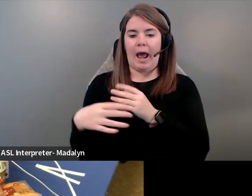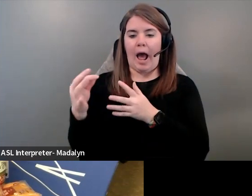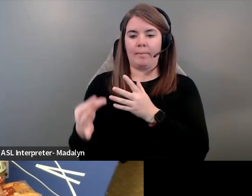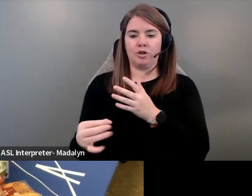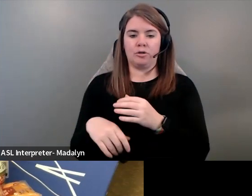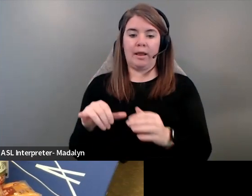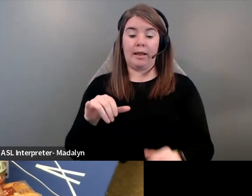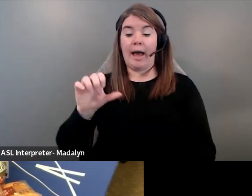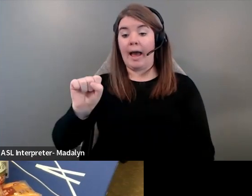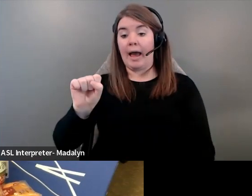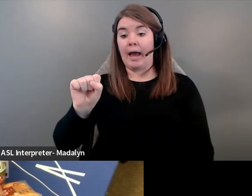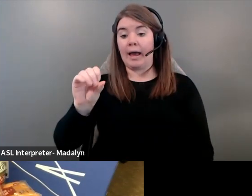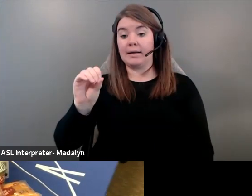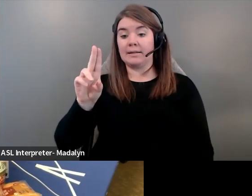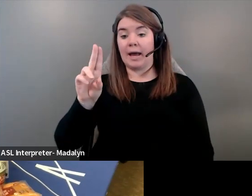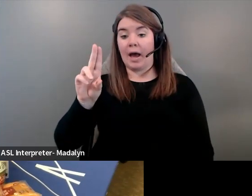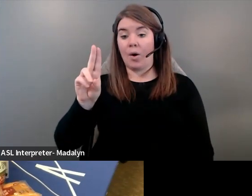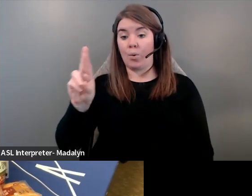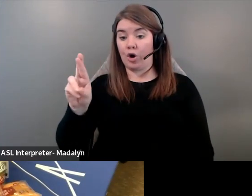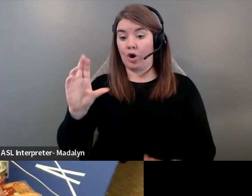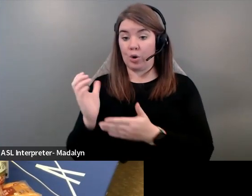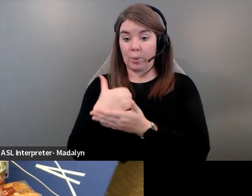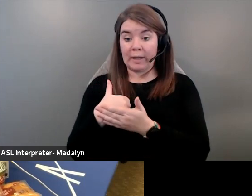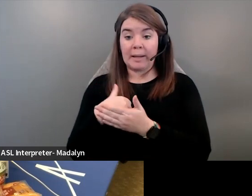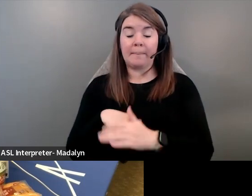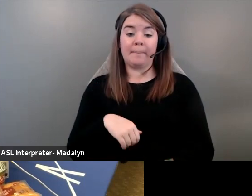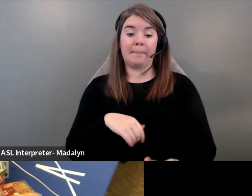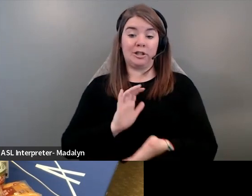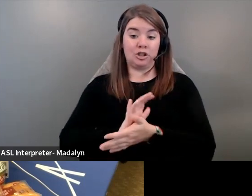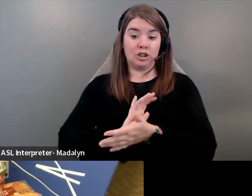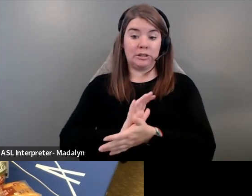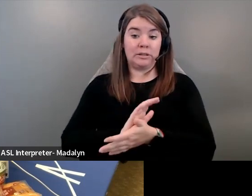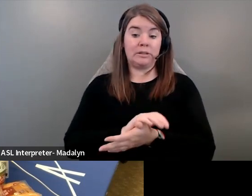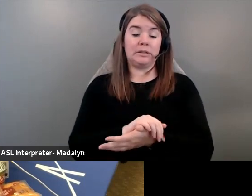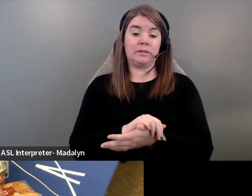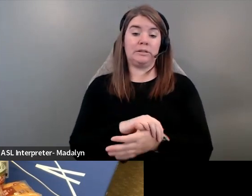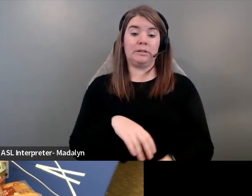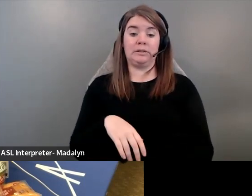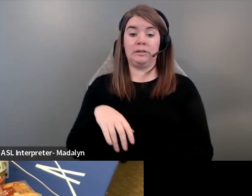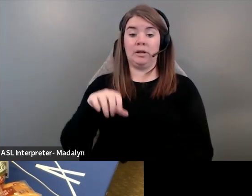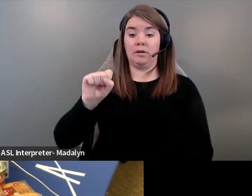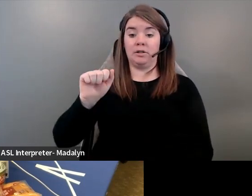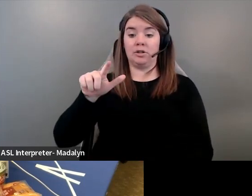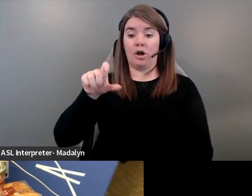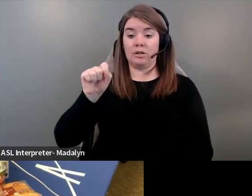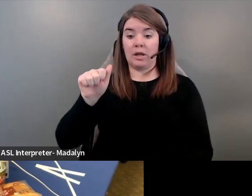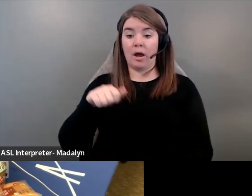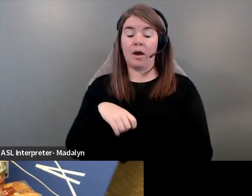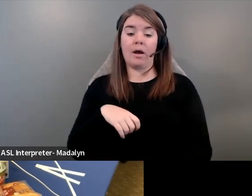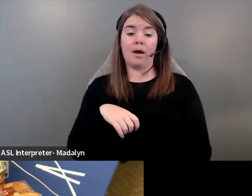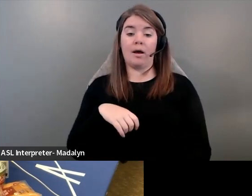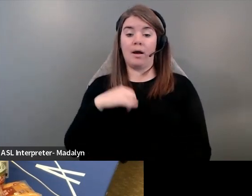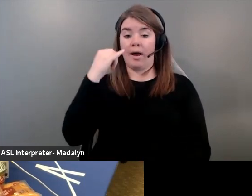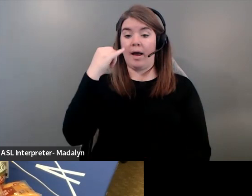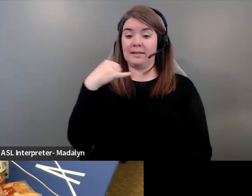sour cream, grated cheese, chopped green onions, salsa, Italian seasoning, ranch, dipper